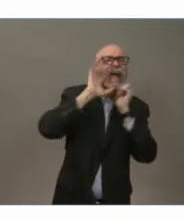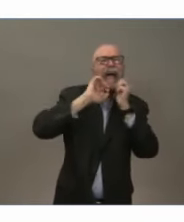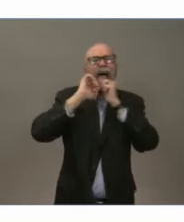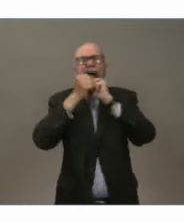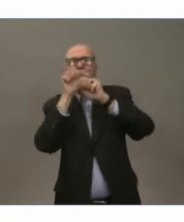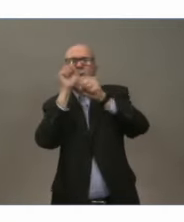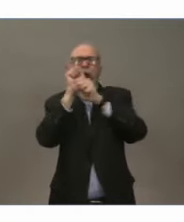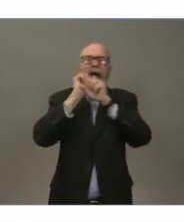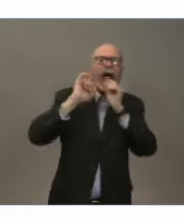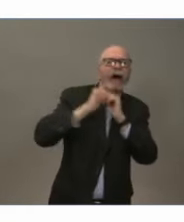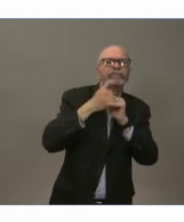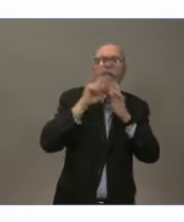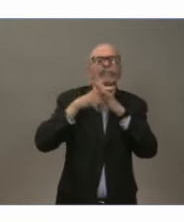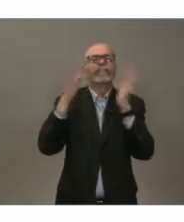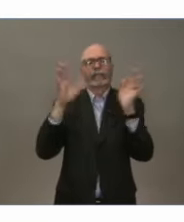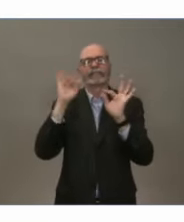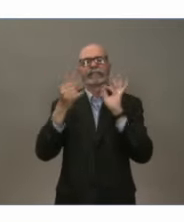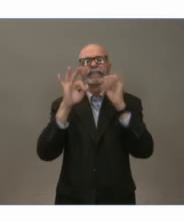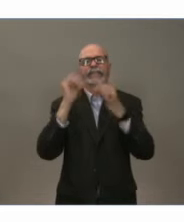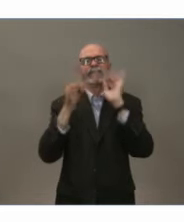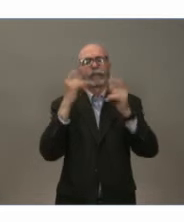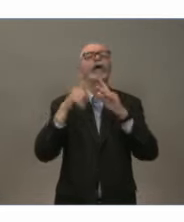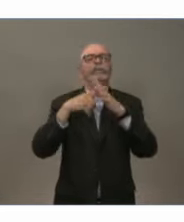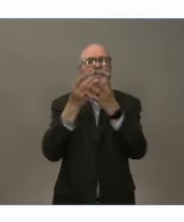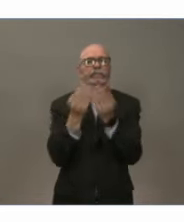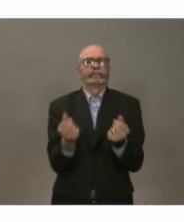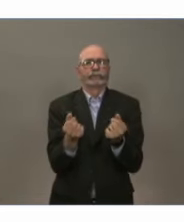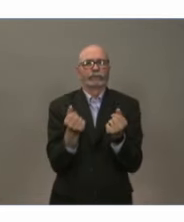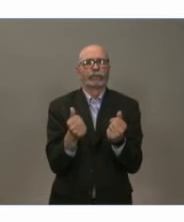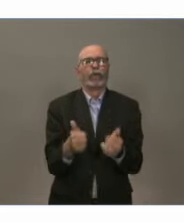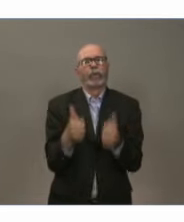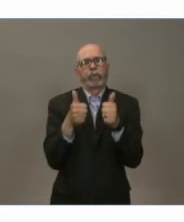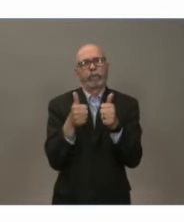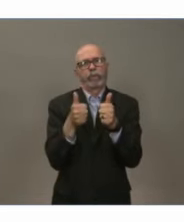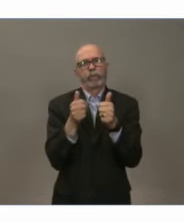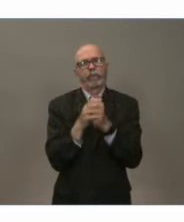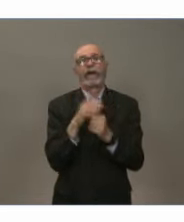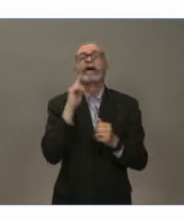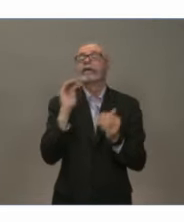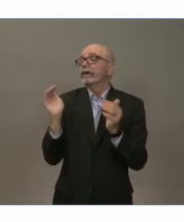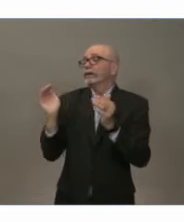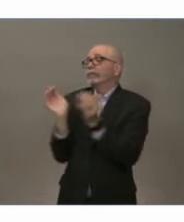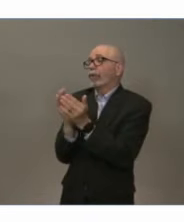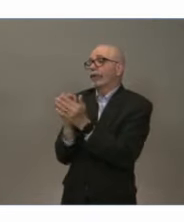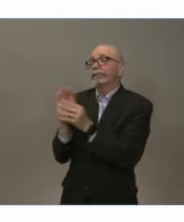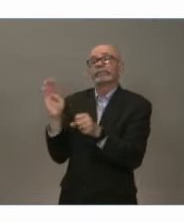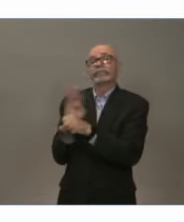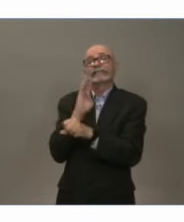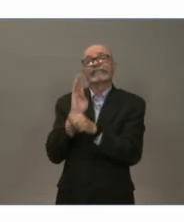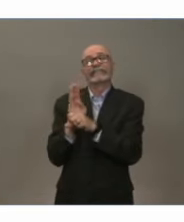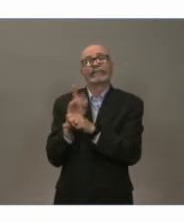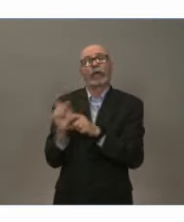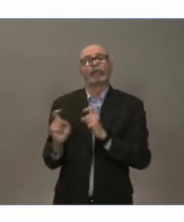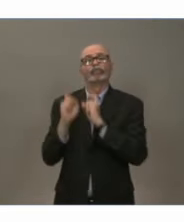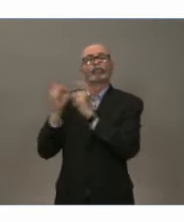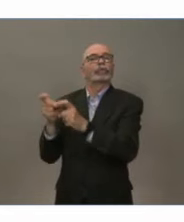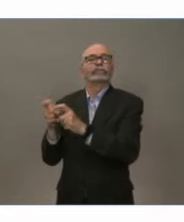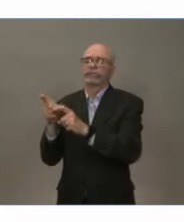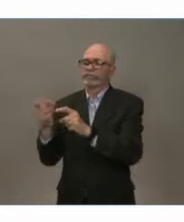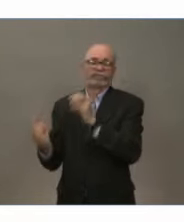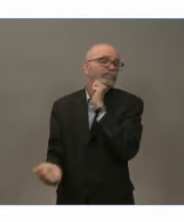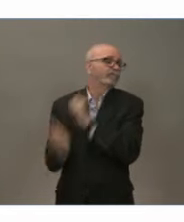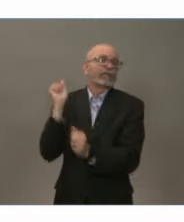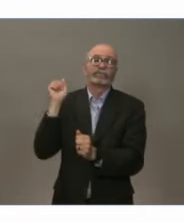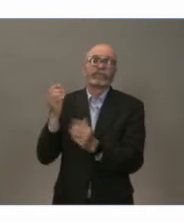much quicker. And is the issue with the Small Business Impact Grant, much of that is done online. My understanding